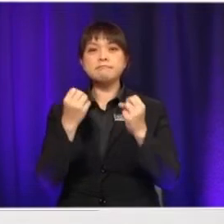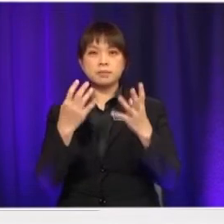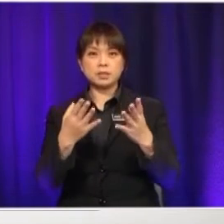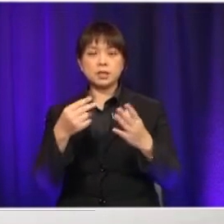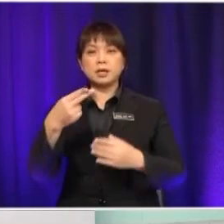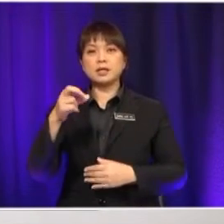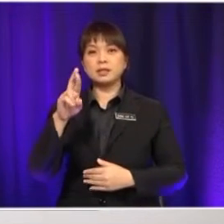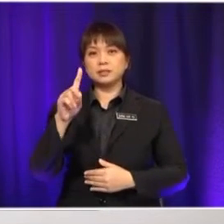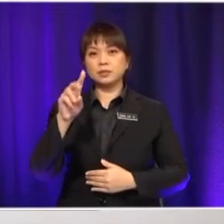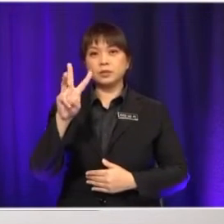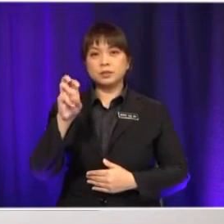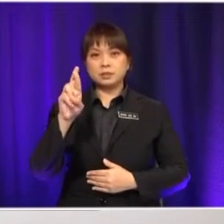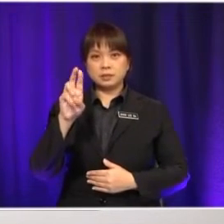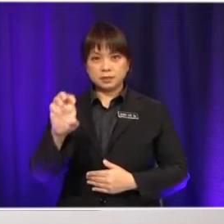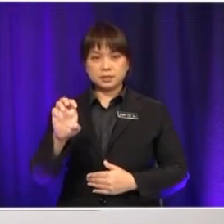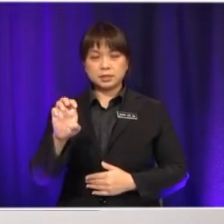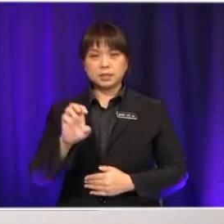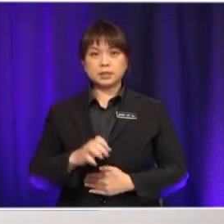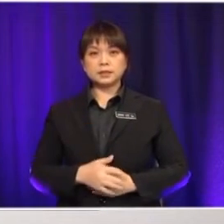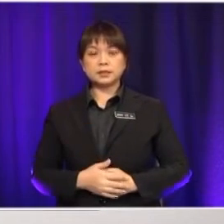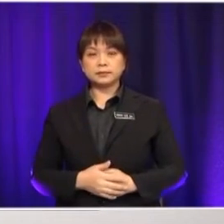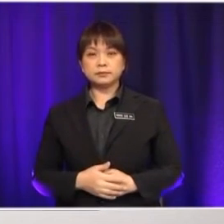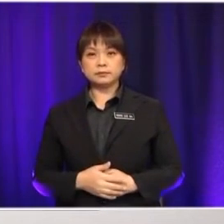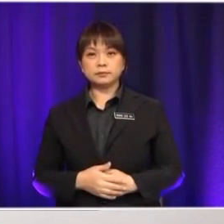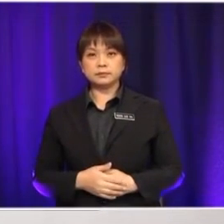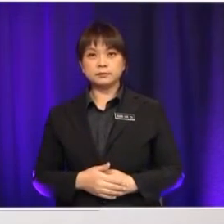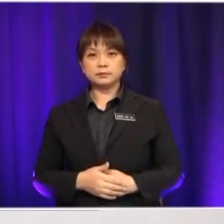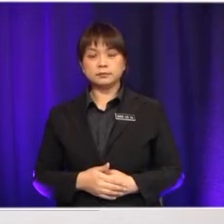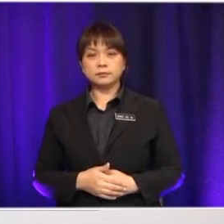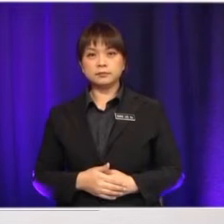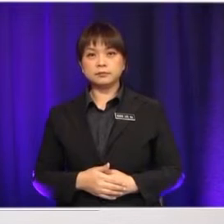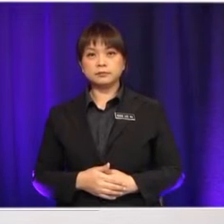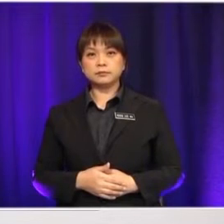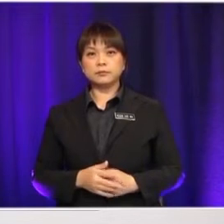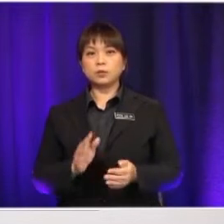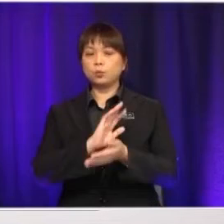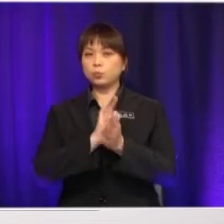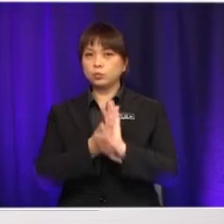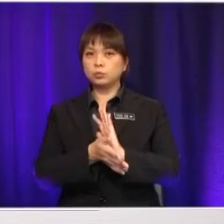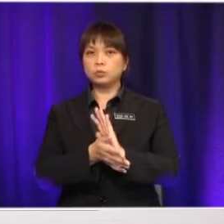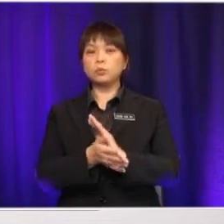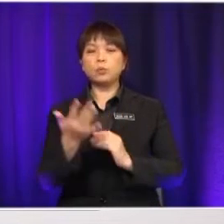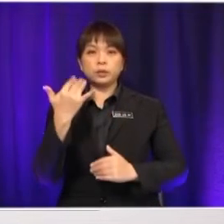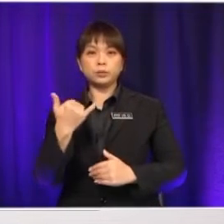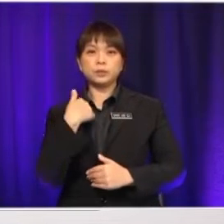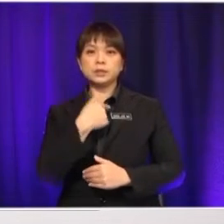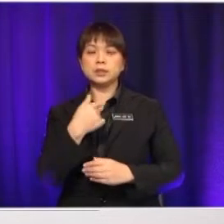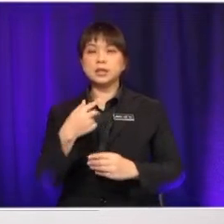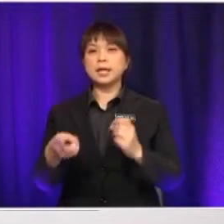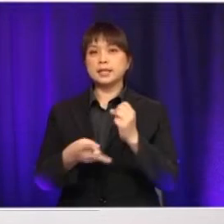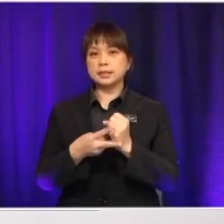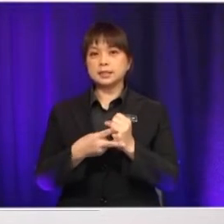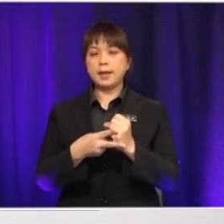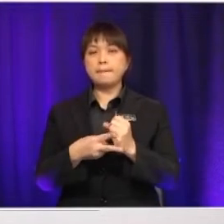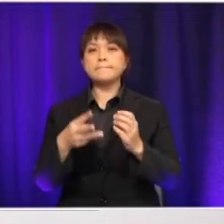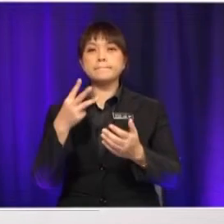as CPU, keyboard, mouse, and also the speaker. So why don't we just save this money and purchase a